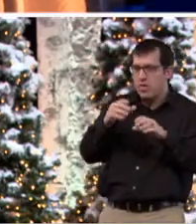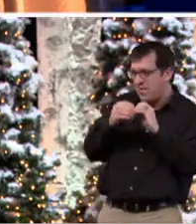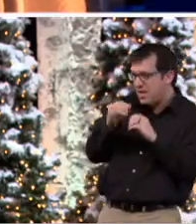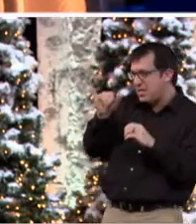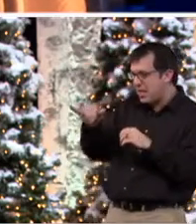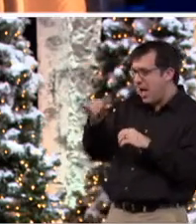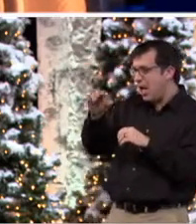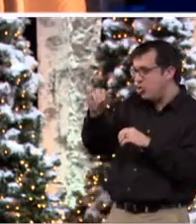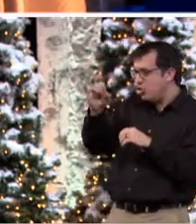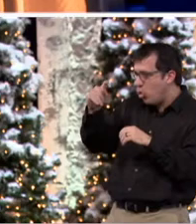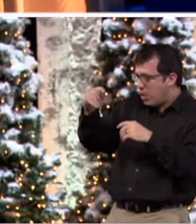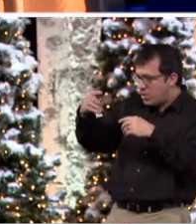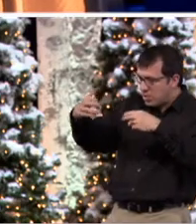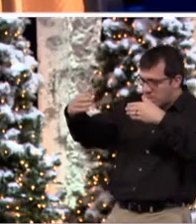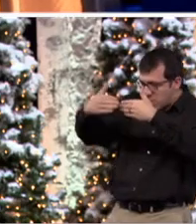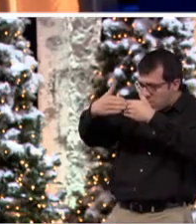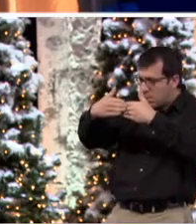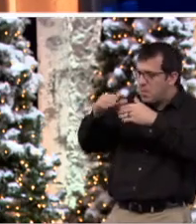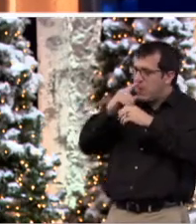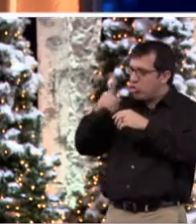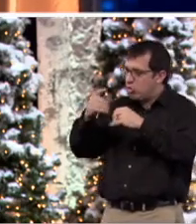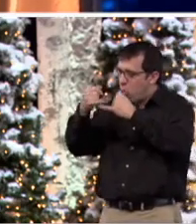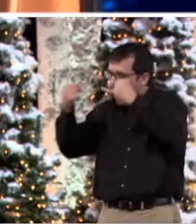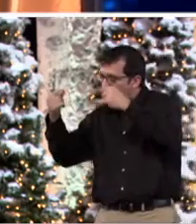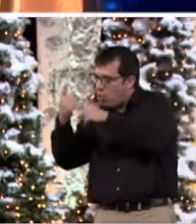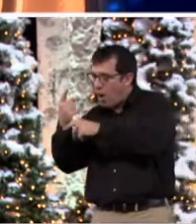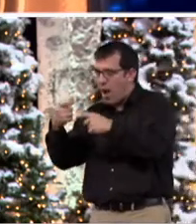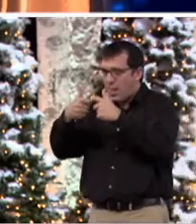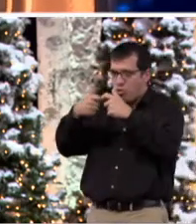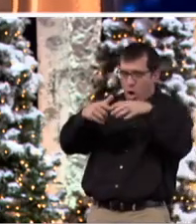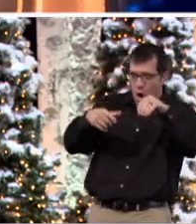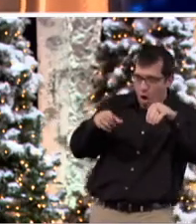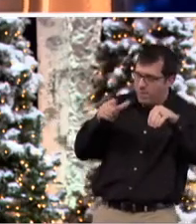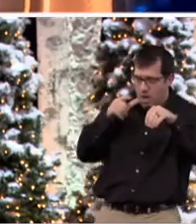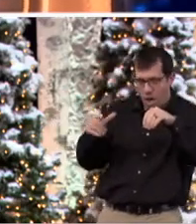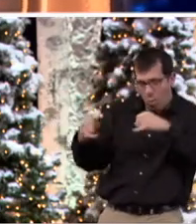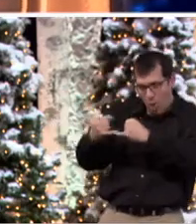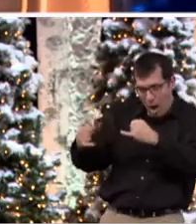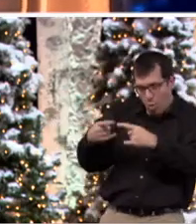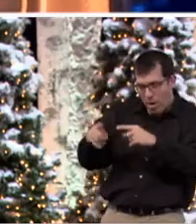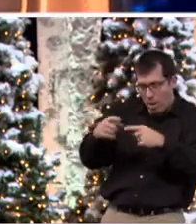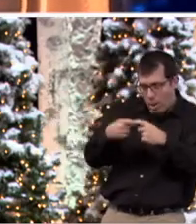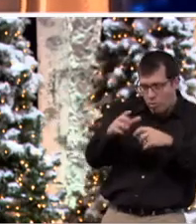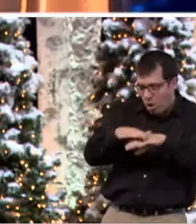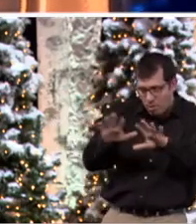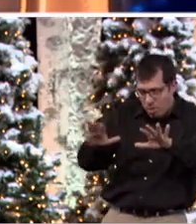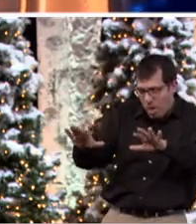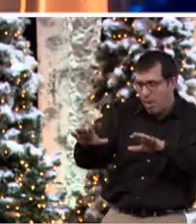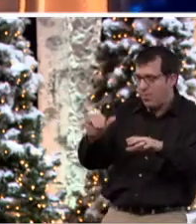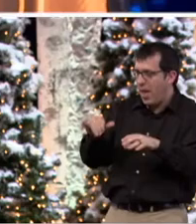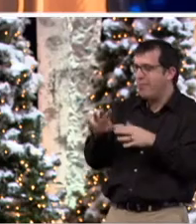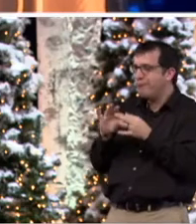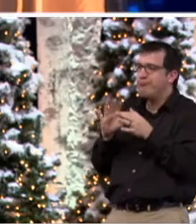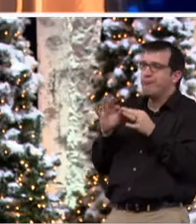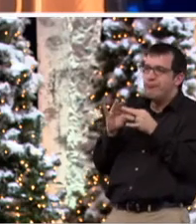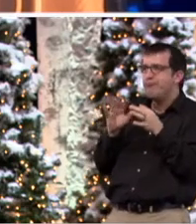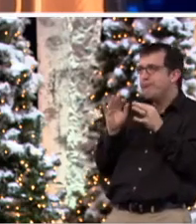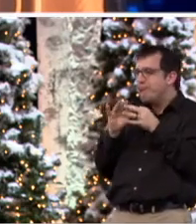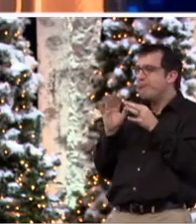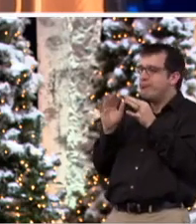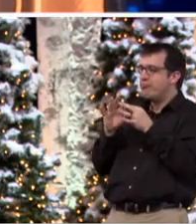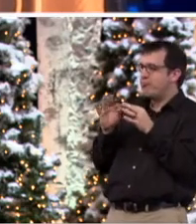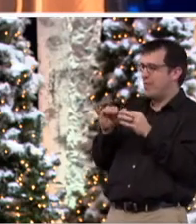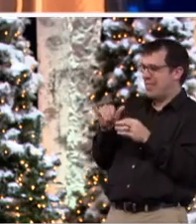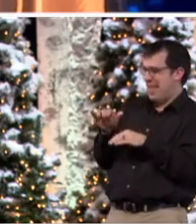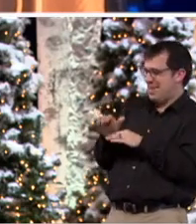that joist together and make sure it's wired, make sure the electricity's off when you're wiring it and on and on and on. And the night